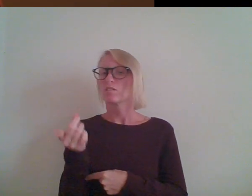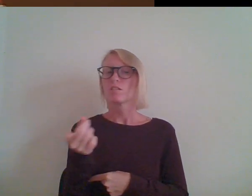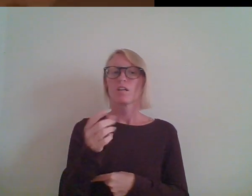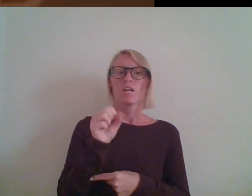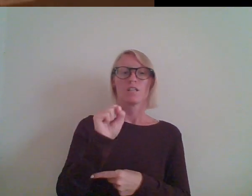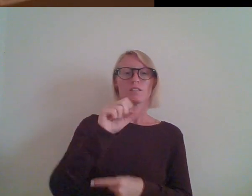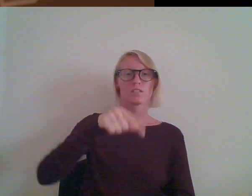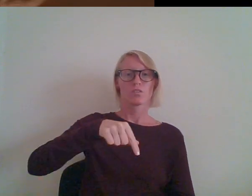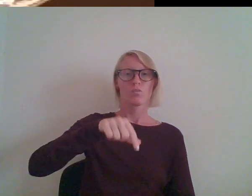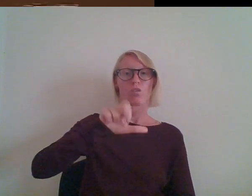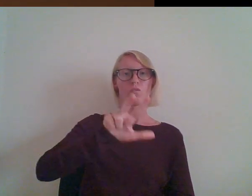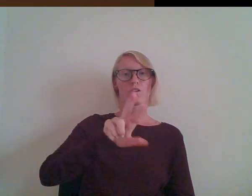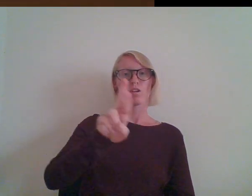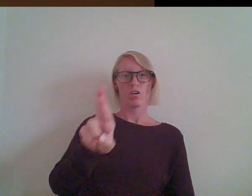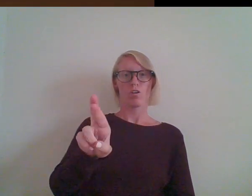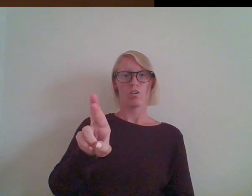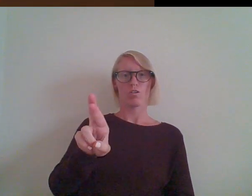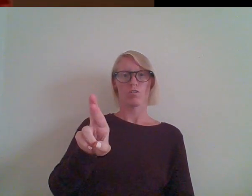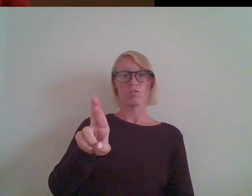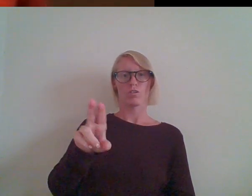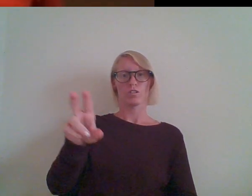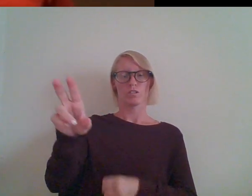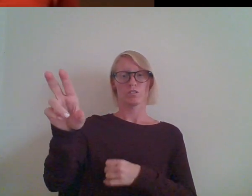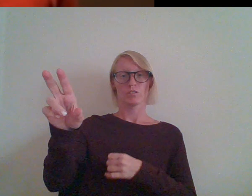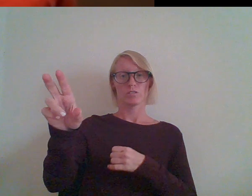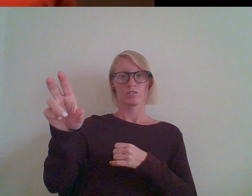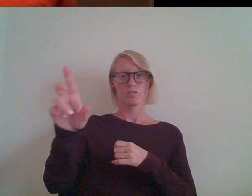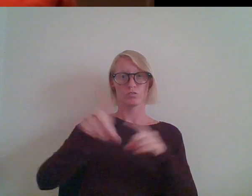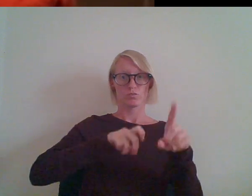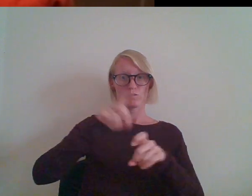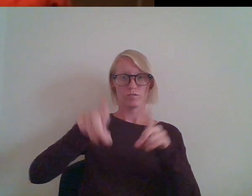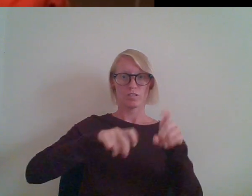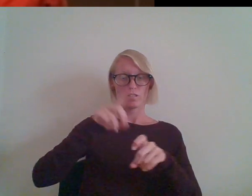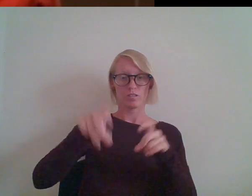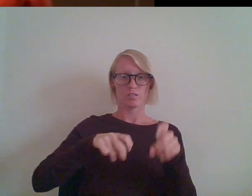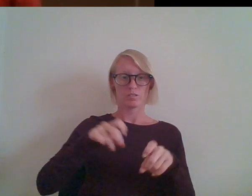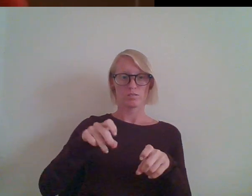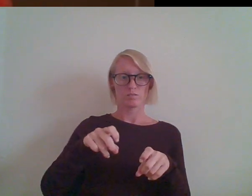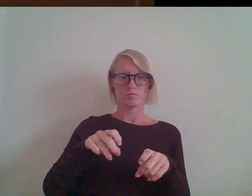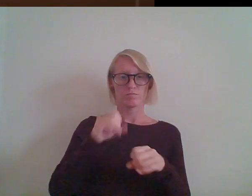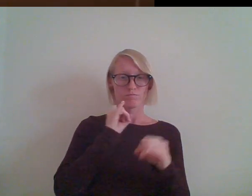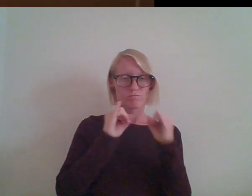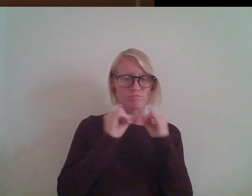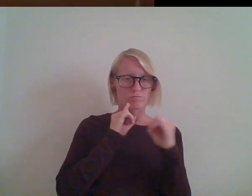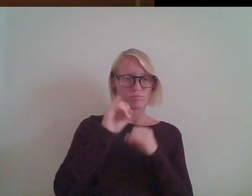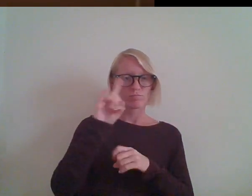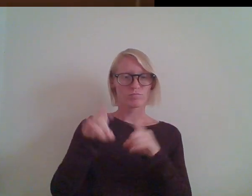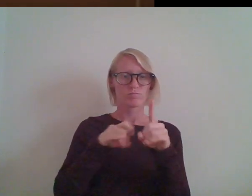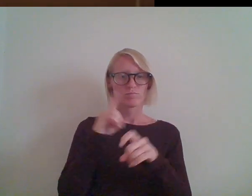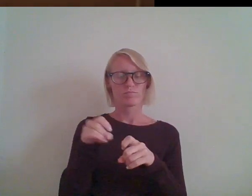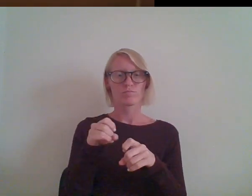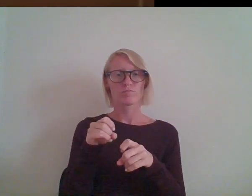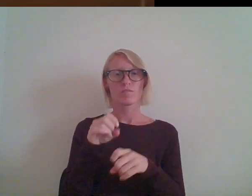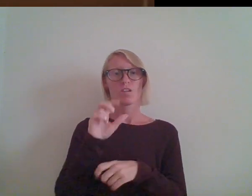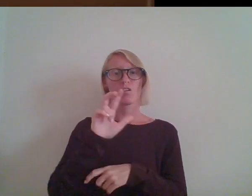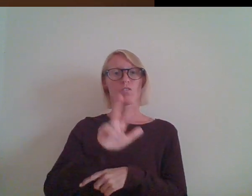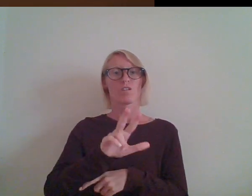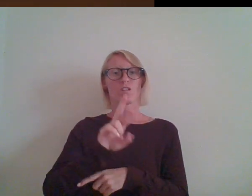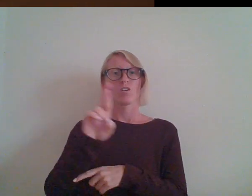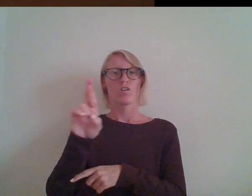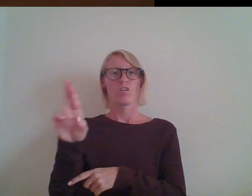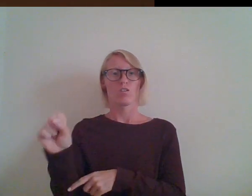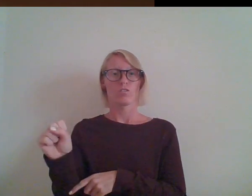SQ3R. Survey, that's the S. Question, that's the Q. Then you have 3 R's.